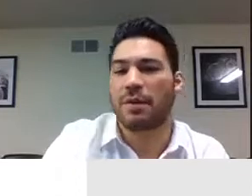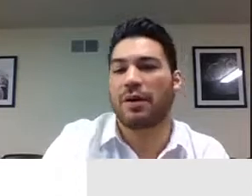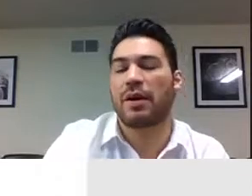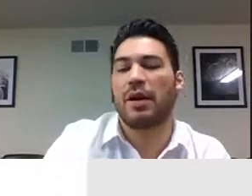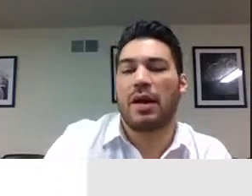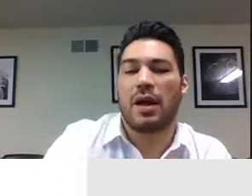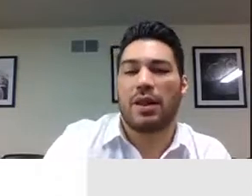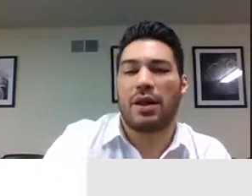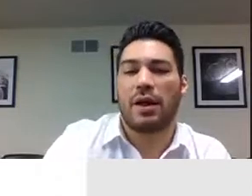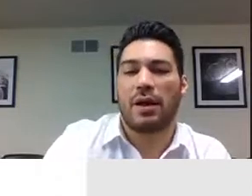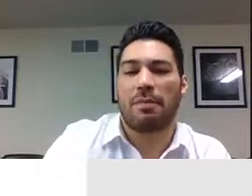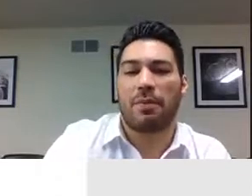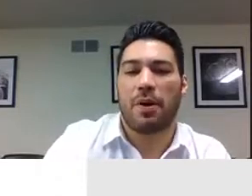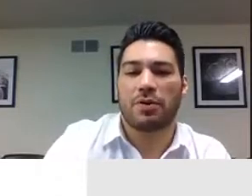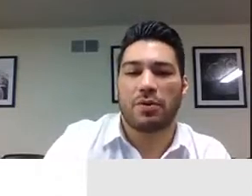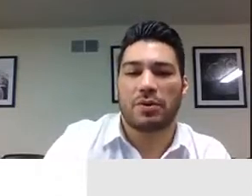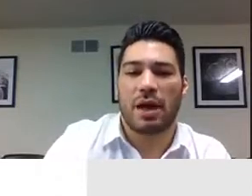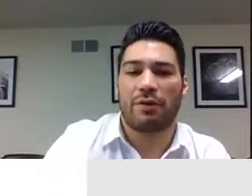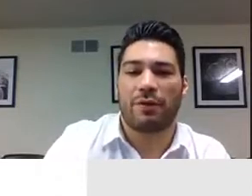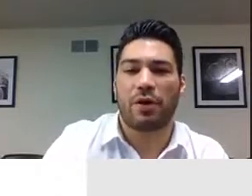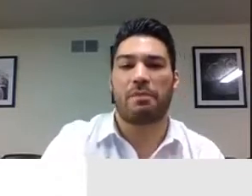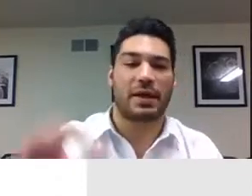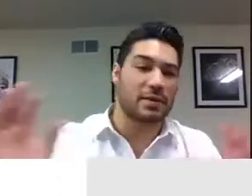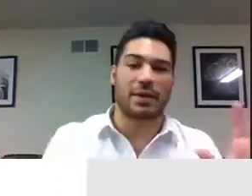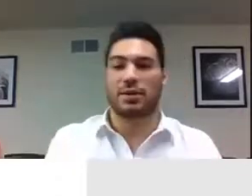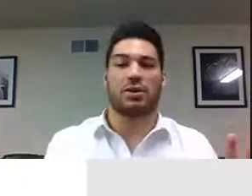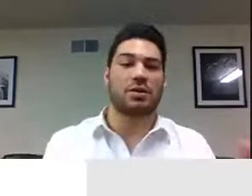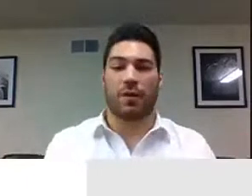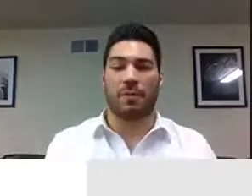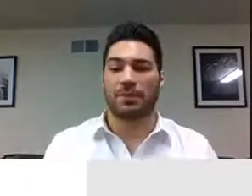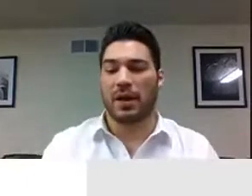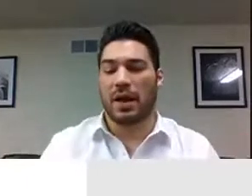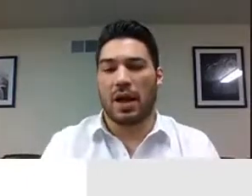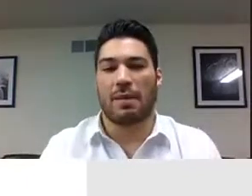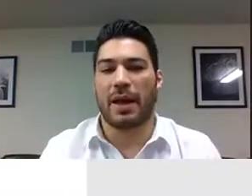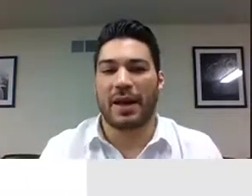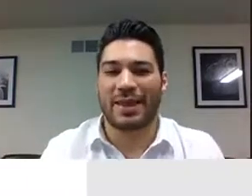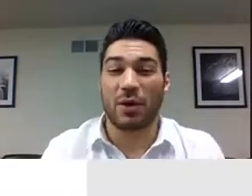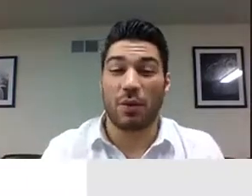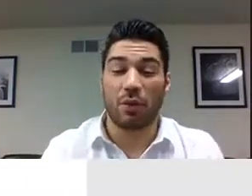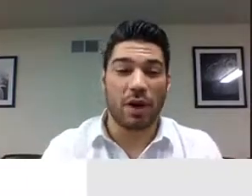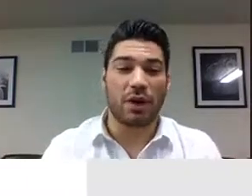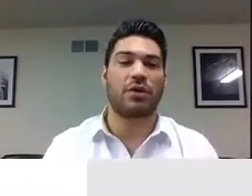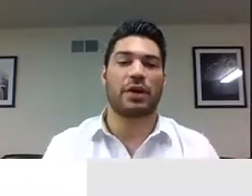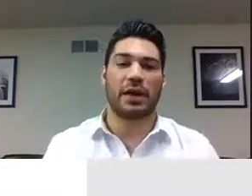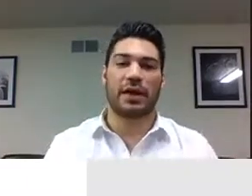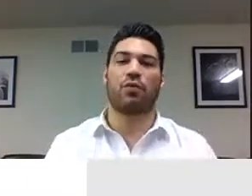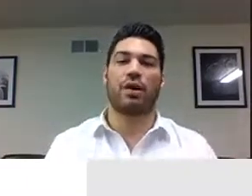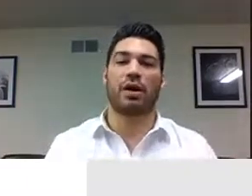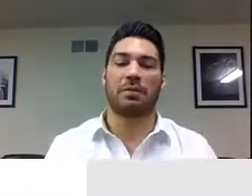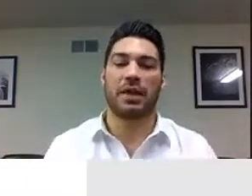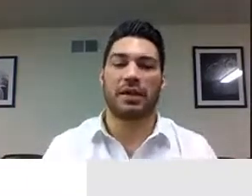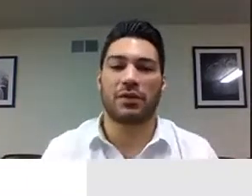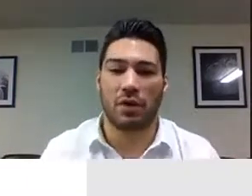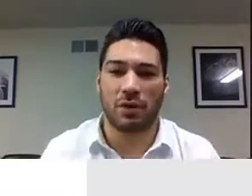some of the proposals that we've heard mixed messages from. And I think what we wanted to do, and again,